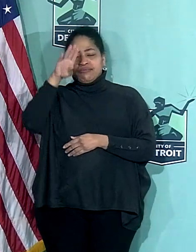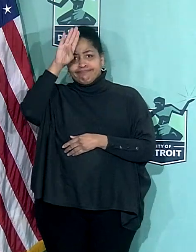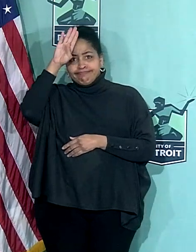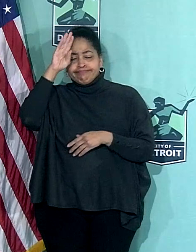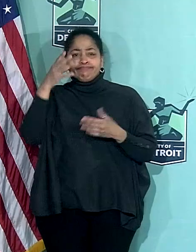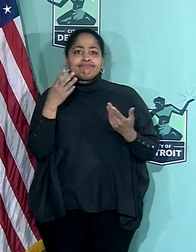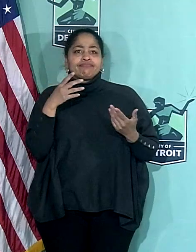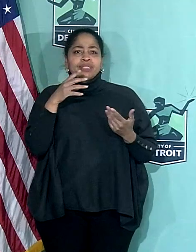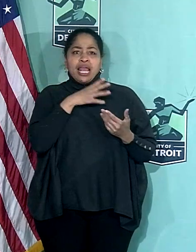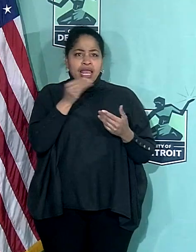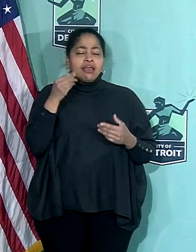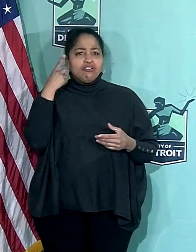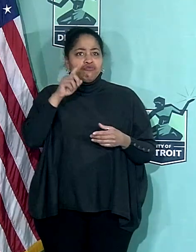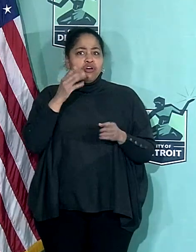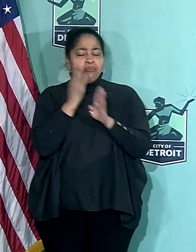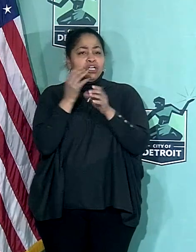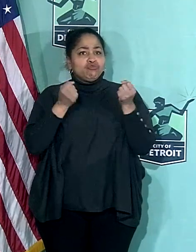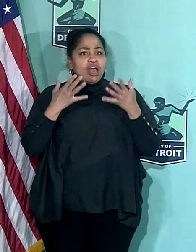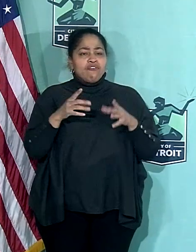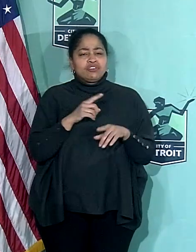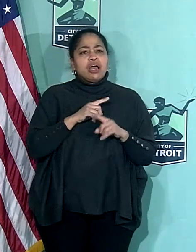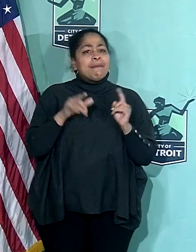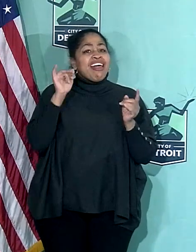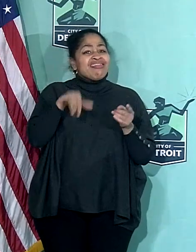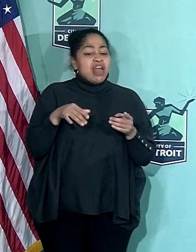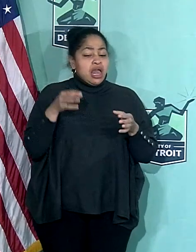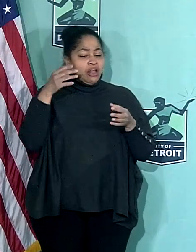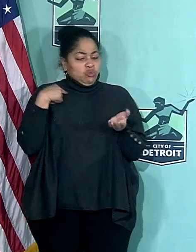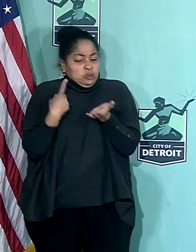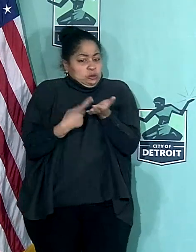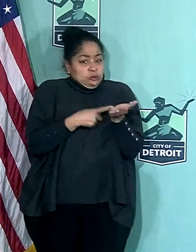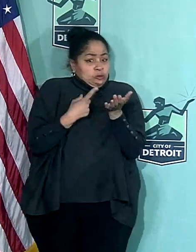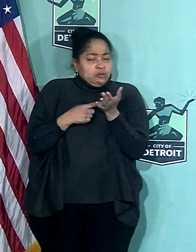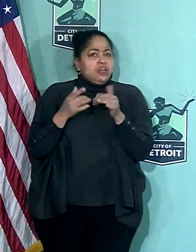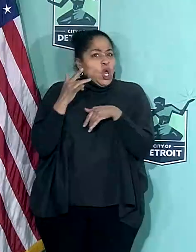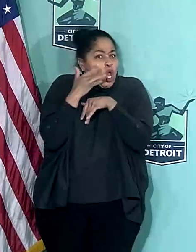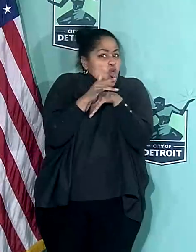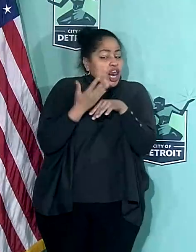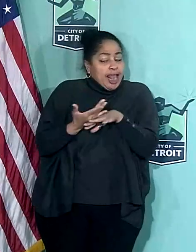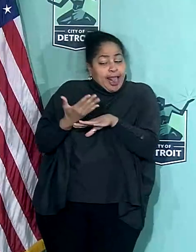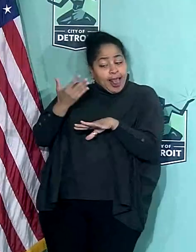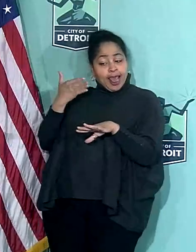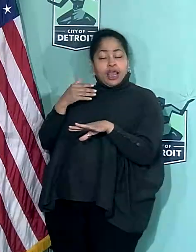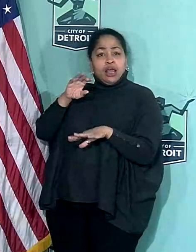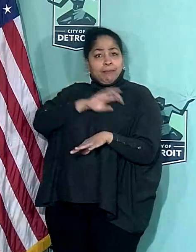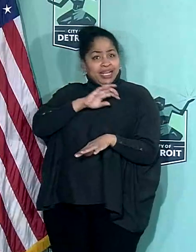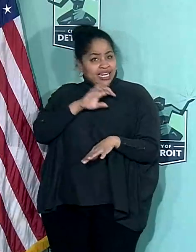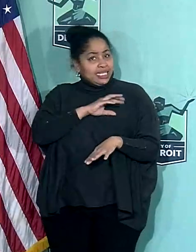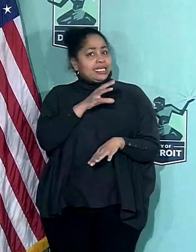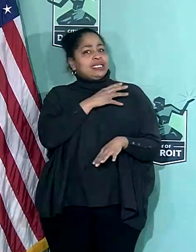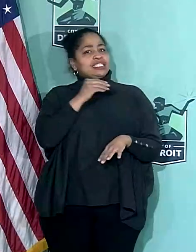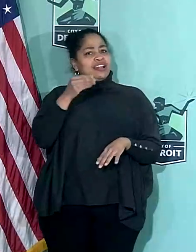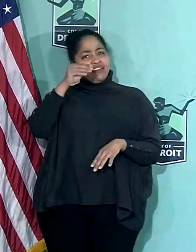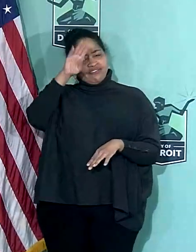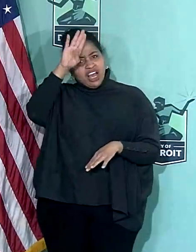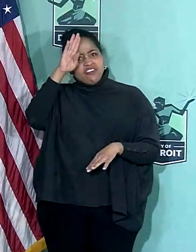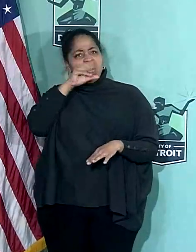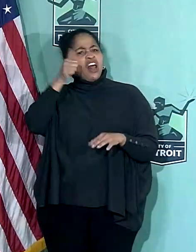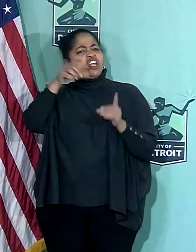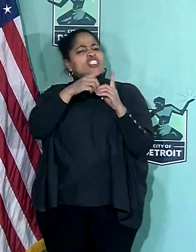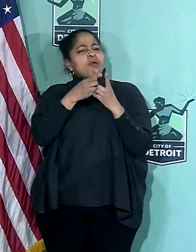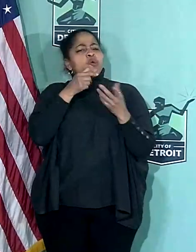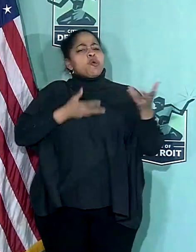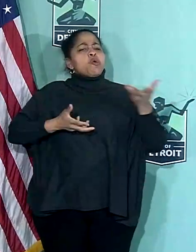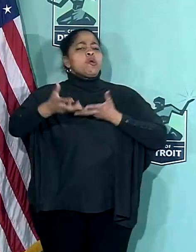fact was, especially early on, our police officers, firefighters, DDOT employees, and a few other departments that were interacting